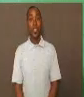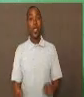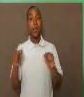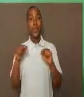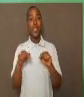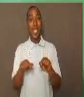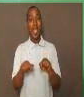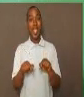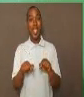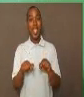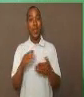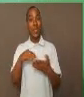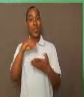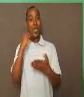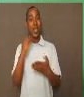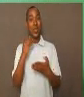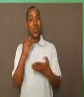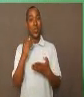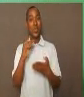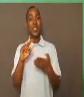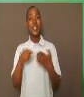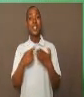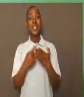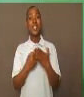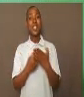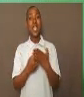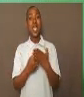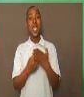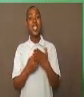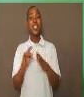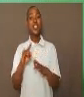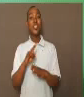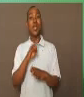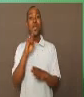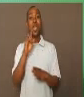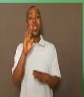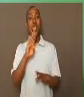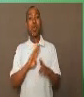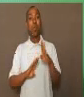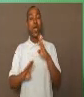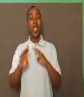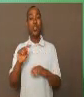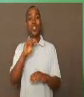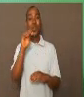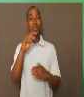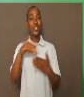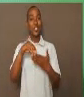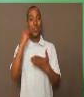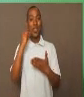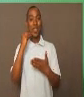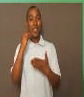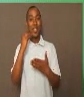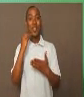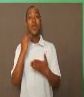Today, we will be learning about modern applications of biotechnology in the